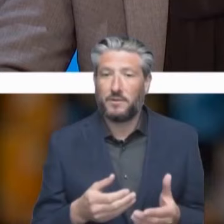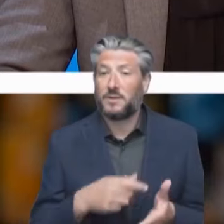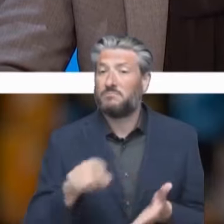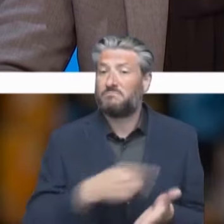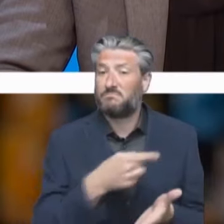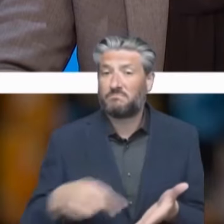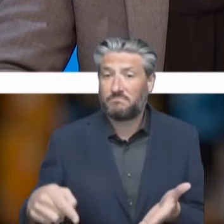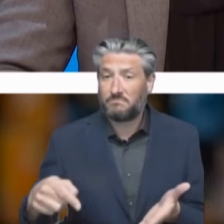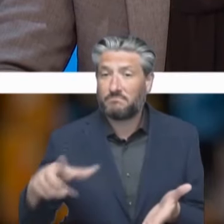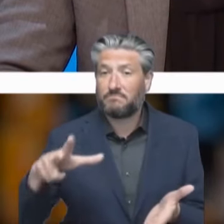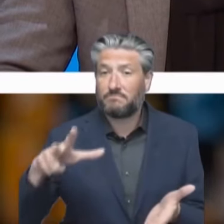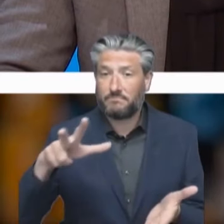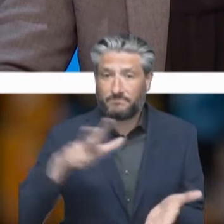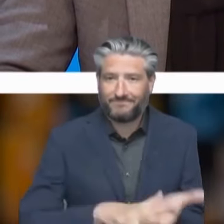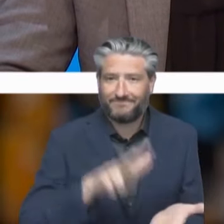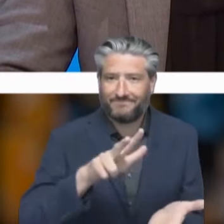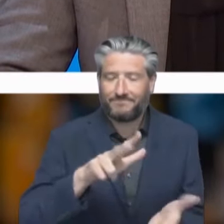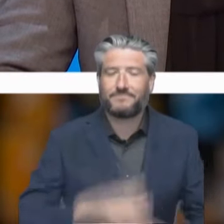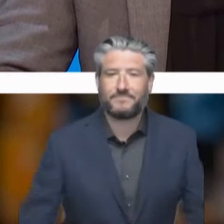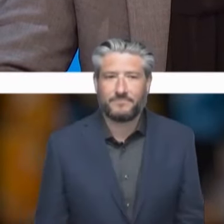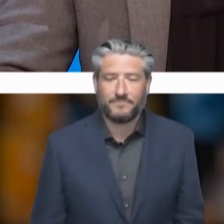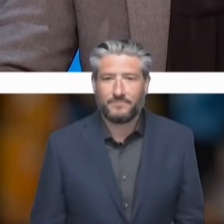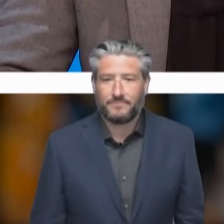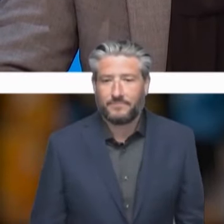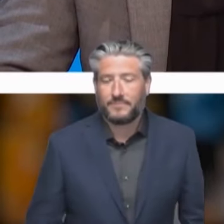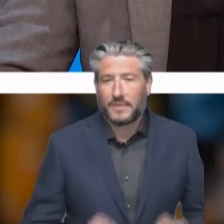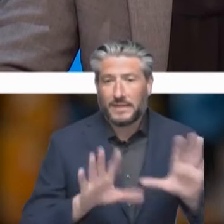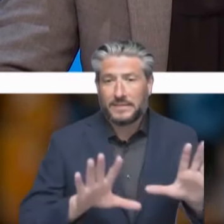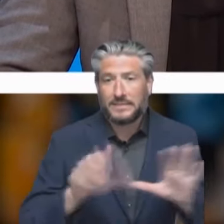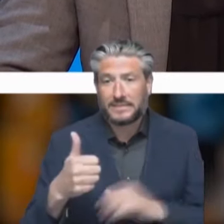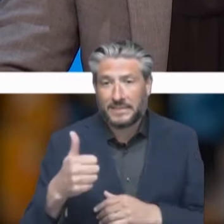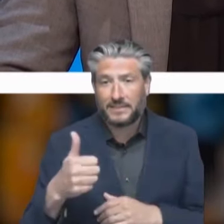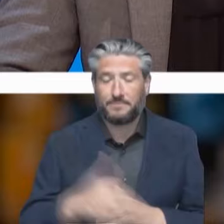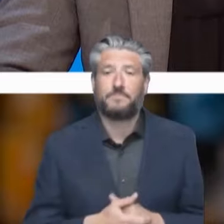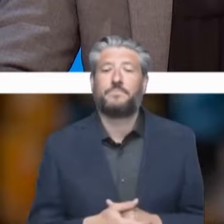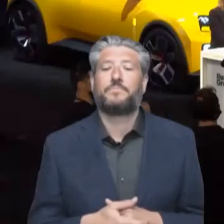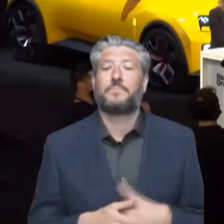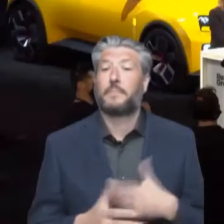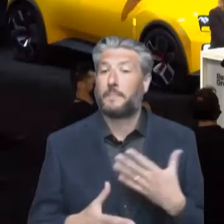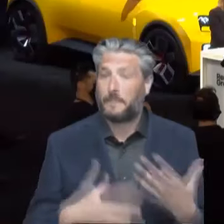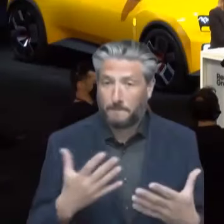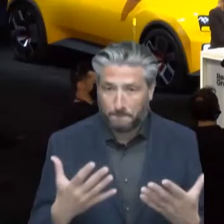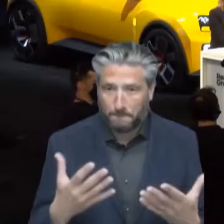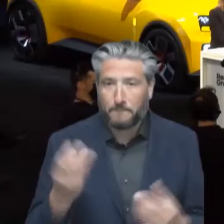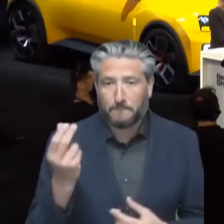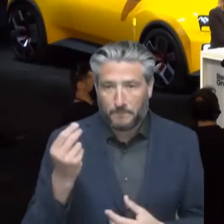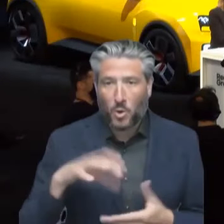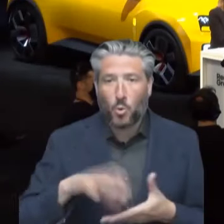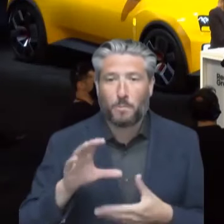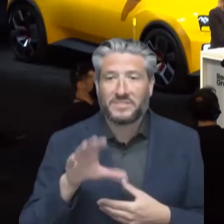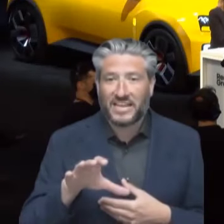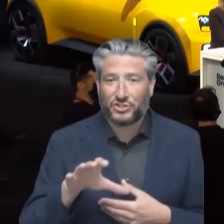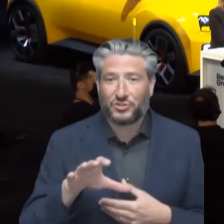89.98% of favorable votes. It is therefore adopted. The 16th resolution submits for your approval the elements of compensation paid during